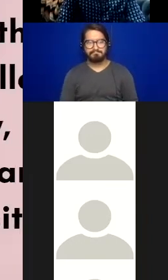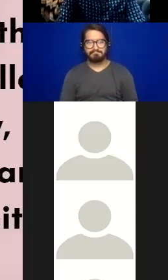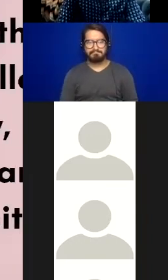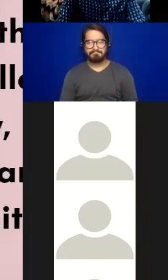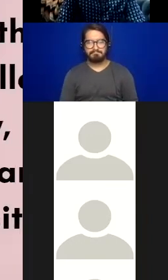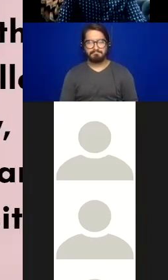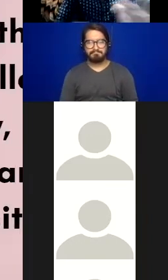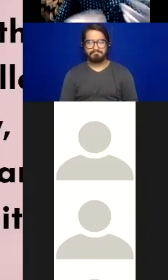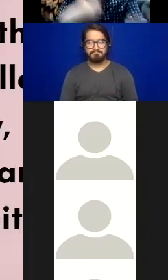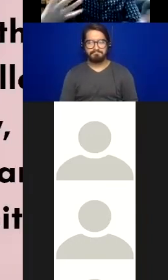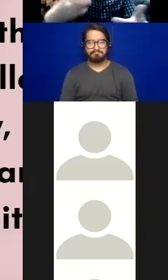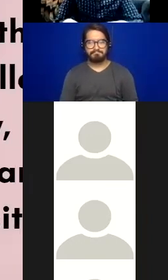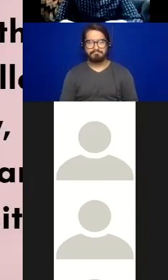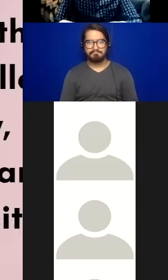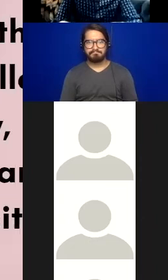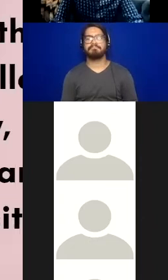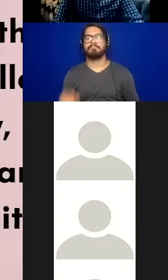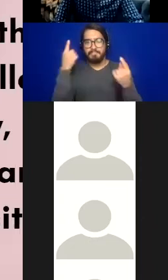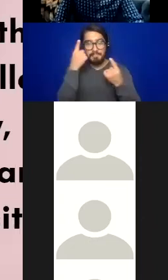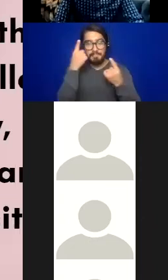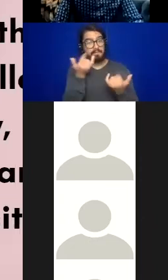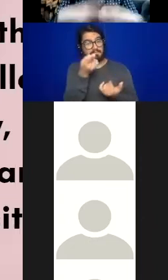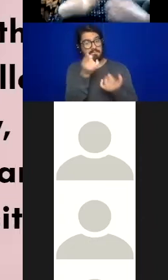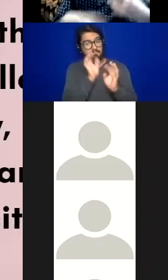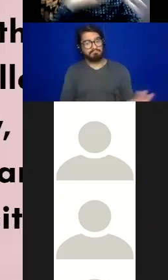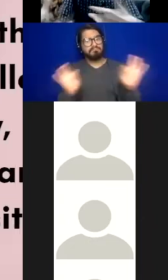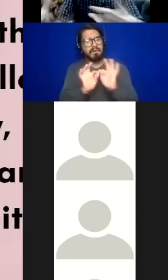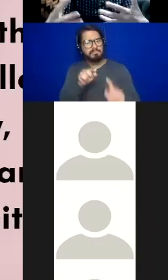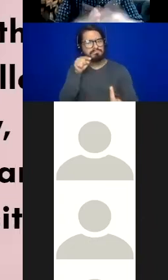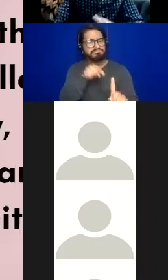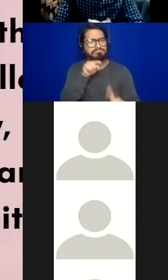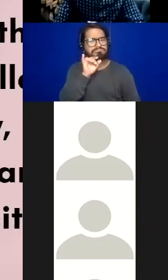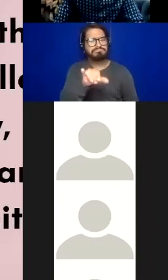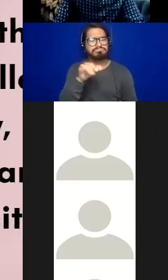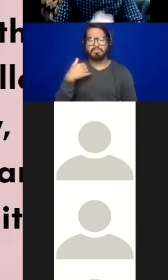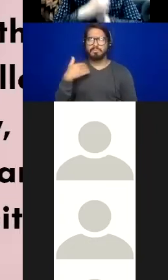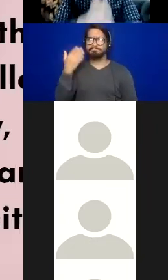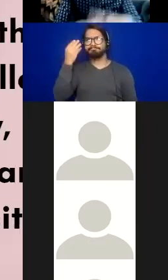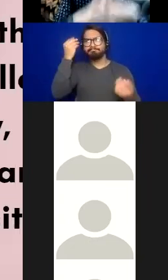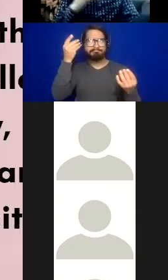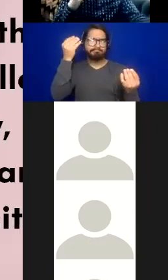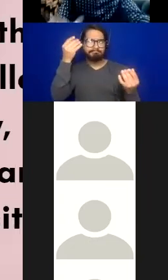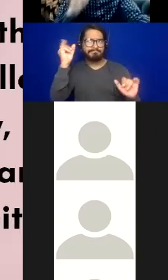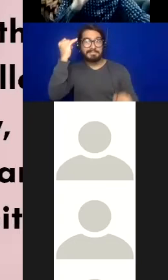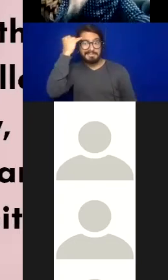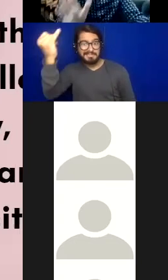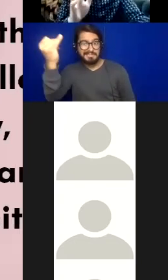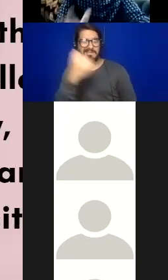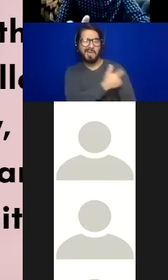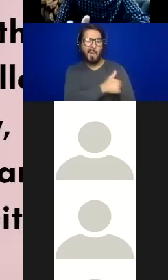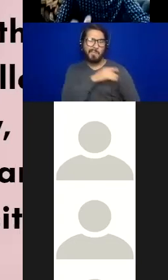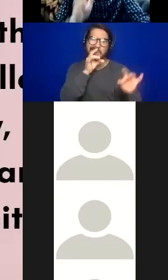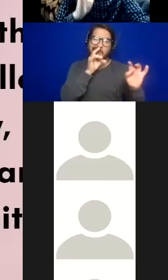So I think this is the most important point, right? I think we have this idea that The hospital sucks, but it's the